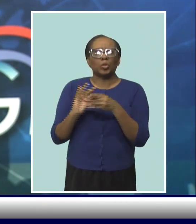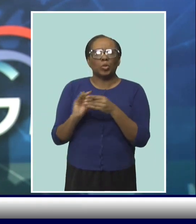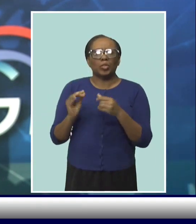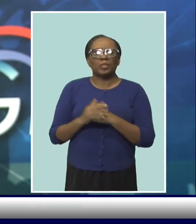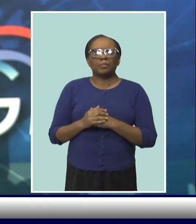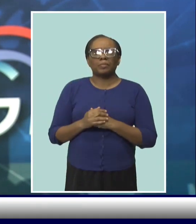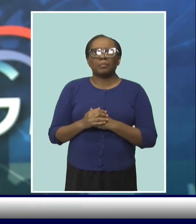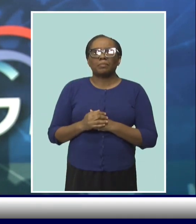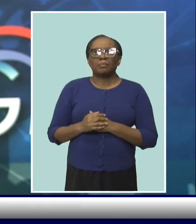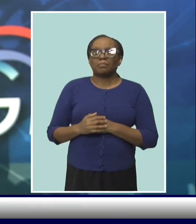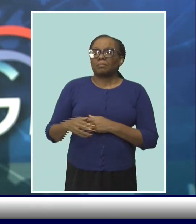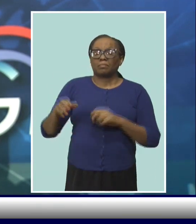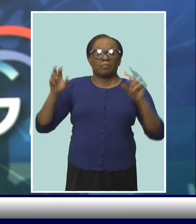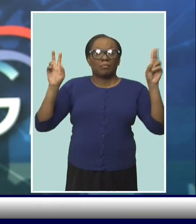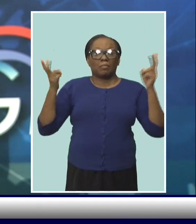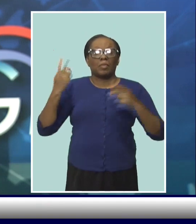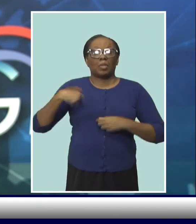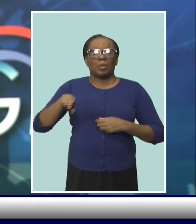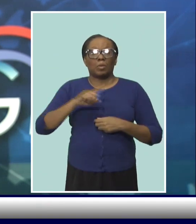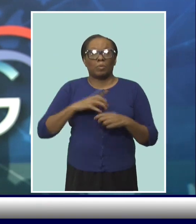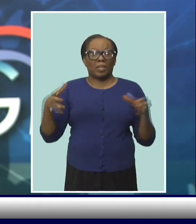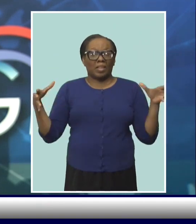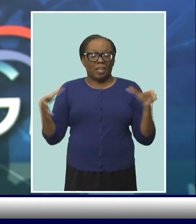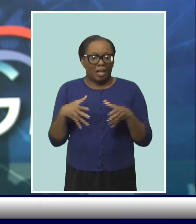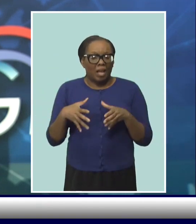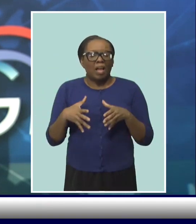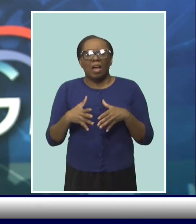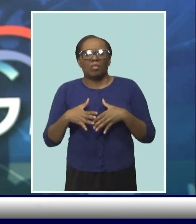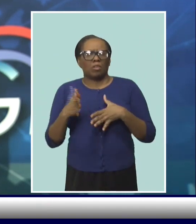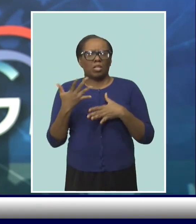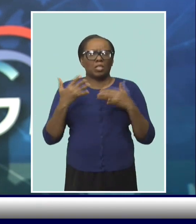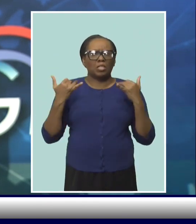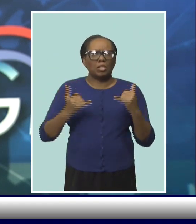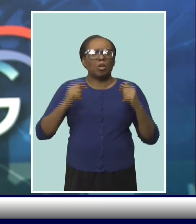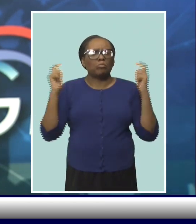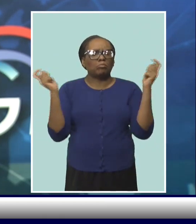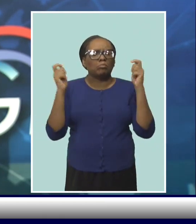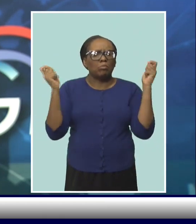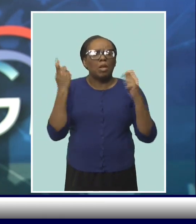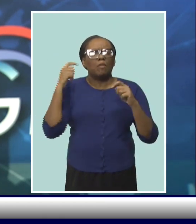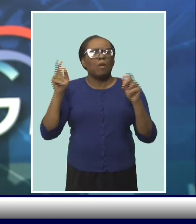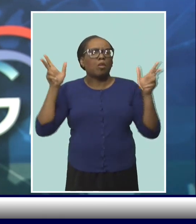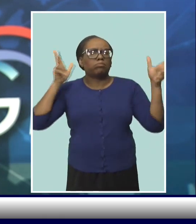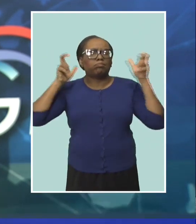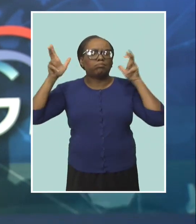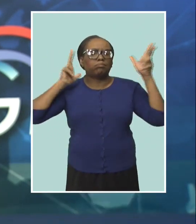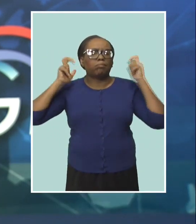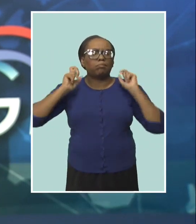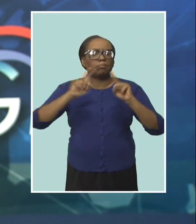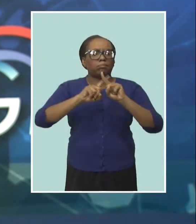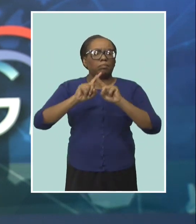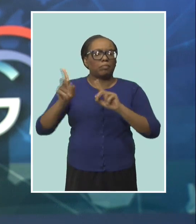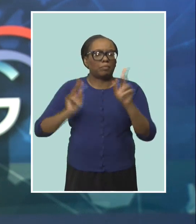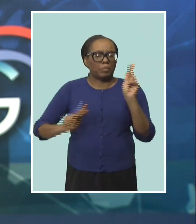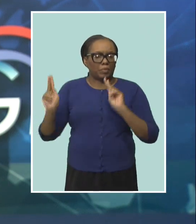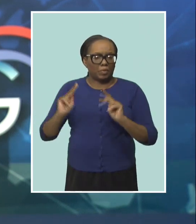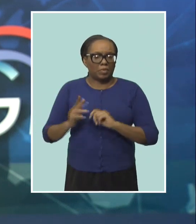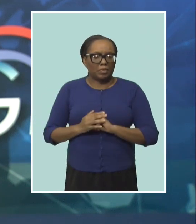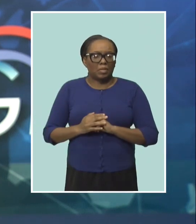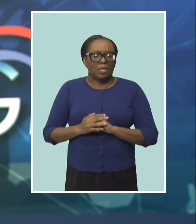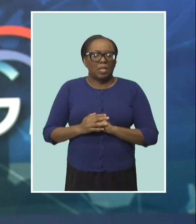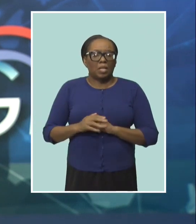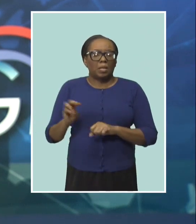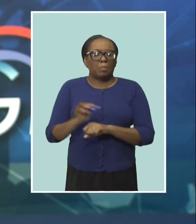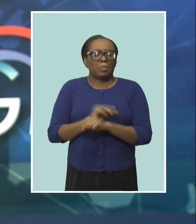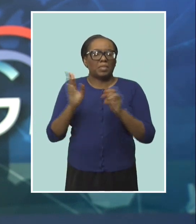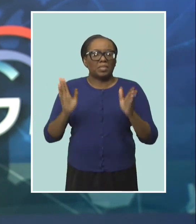used as another mechanism to hear the cries of residents across Barbados and address their concerns. This assurance from Senior Minister Carrie